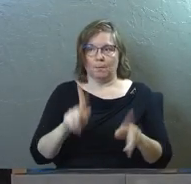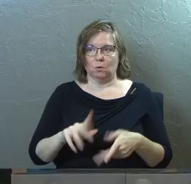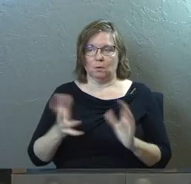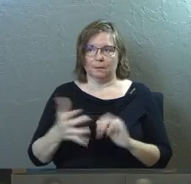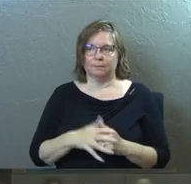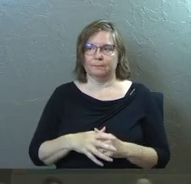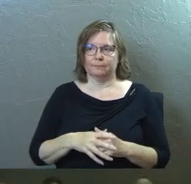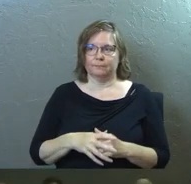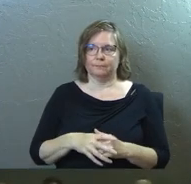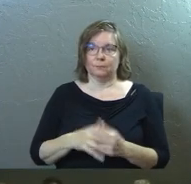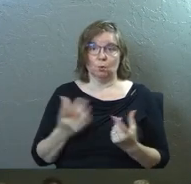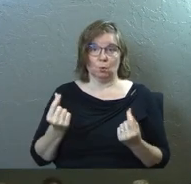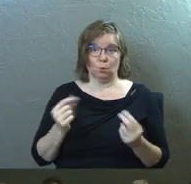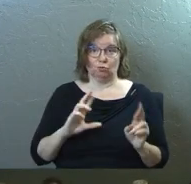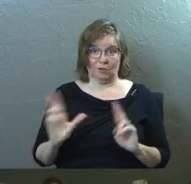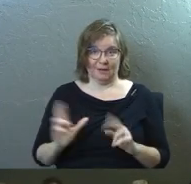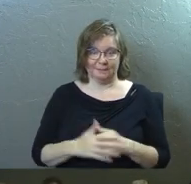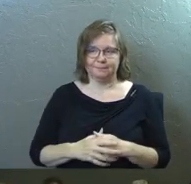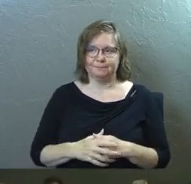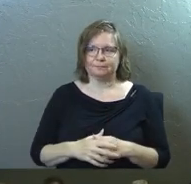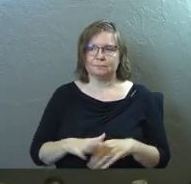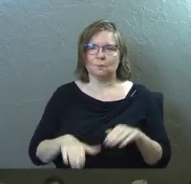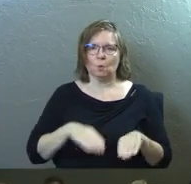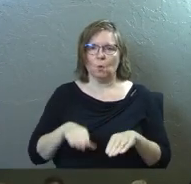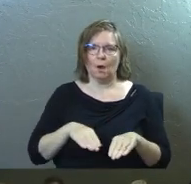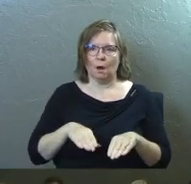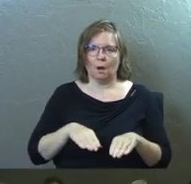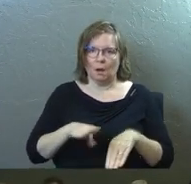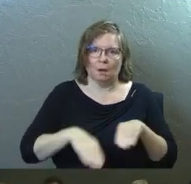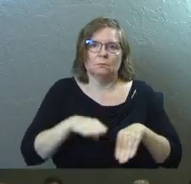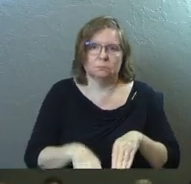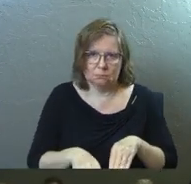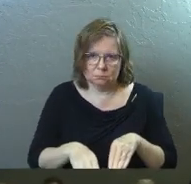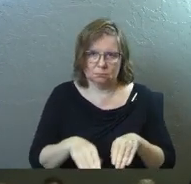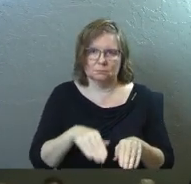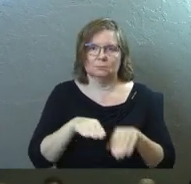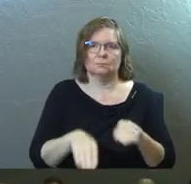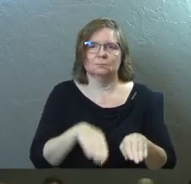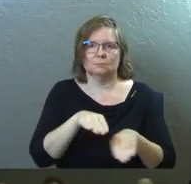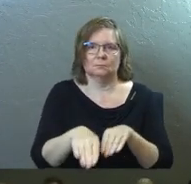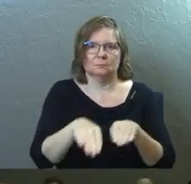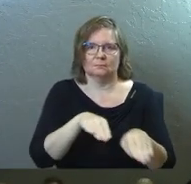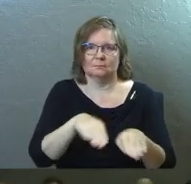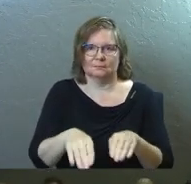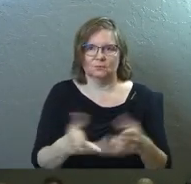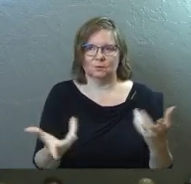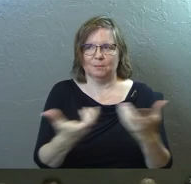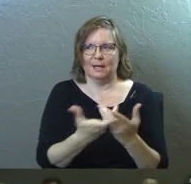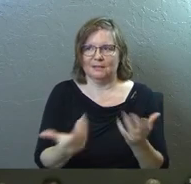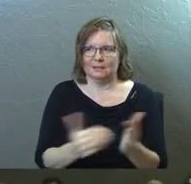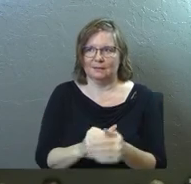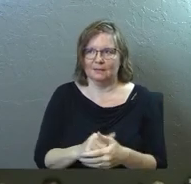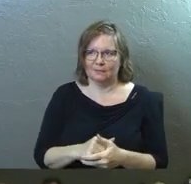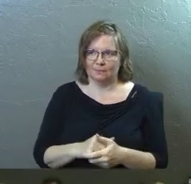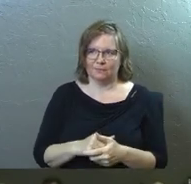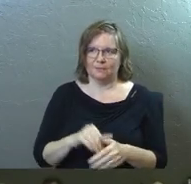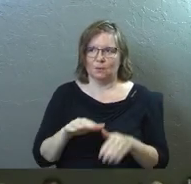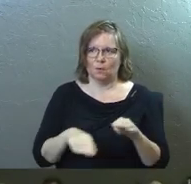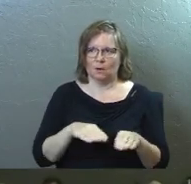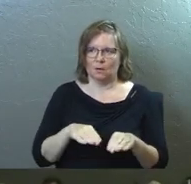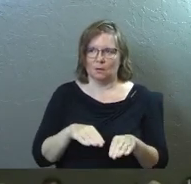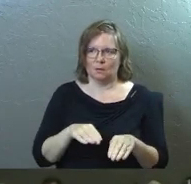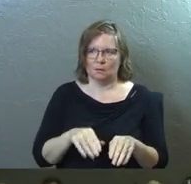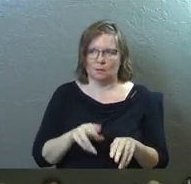this? Don't judge me, right? So you're walking and you get out of step, you do a little yip, skip it and go. You know what I'm saying? We try it again. You go